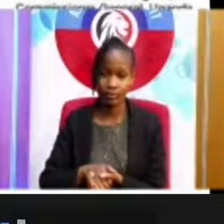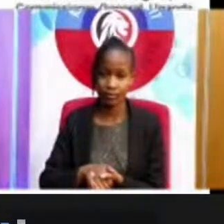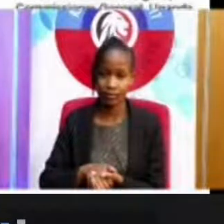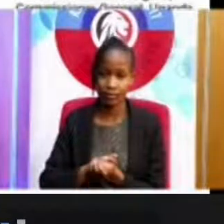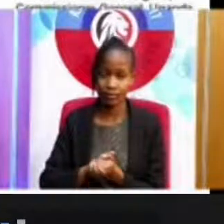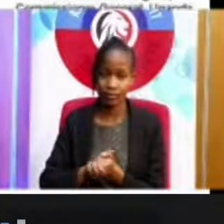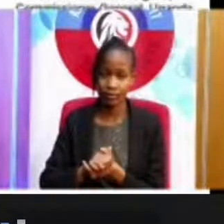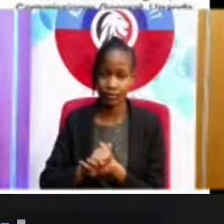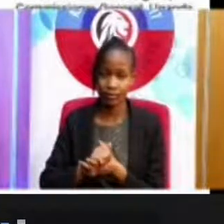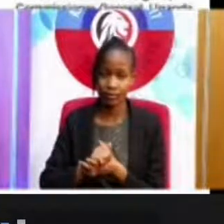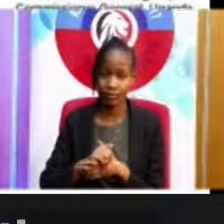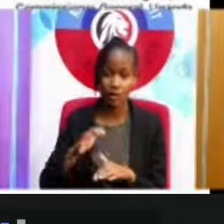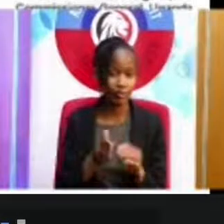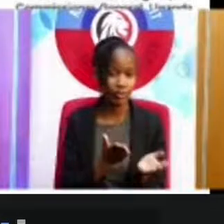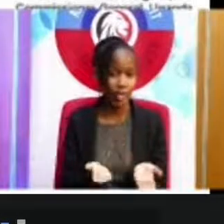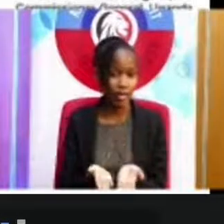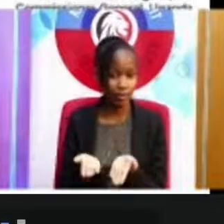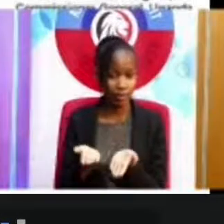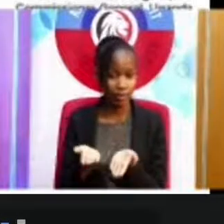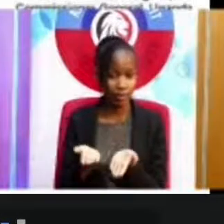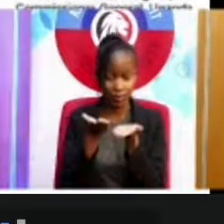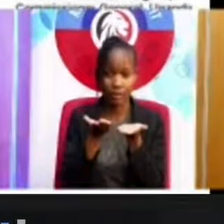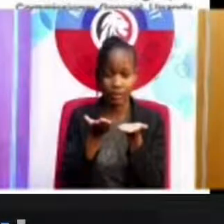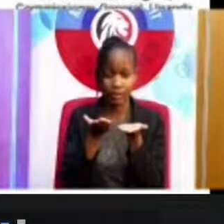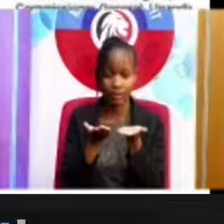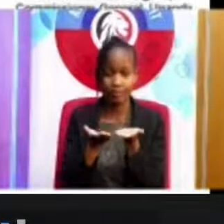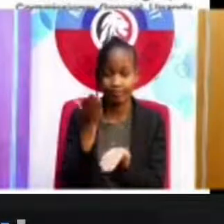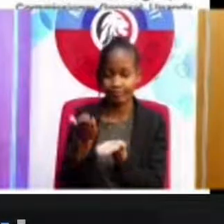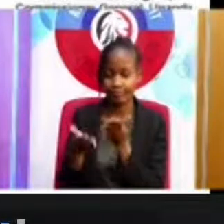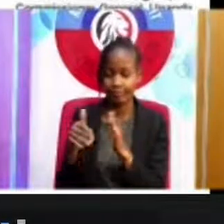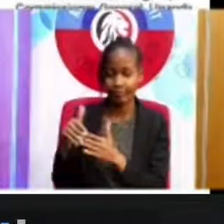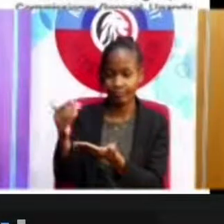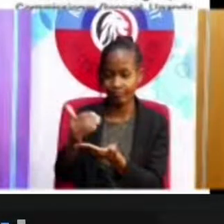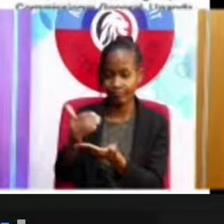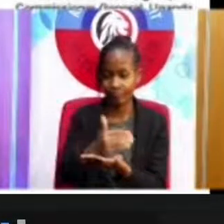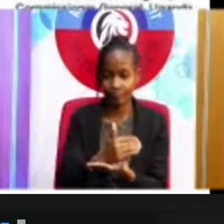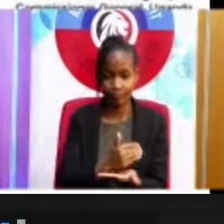improving our measures in collecting domestic